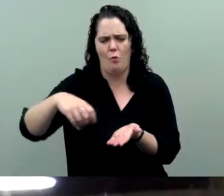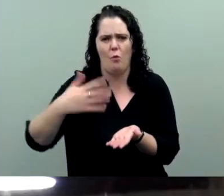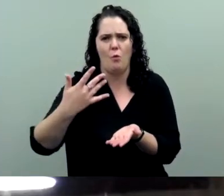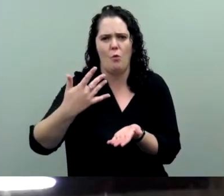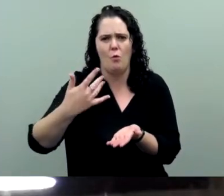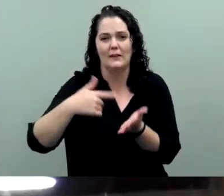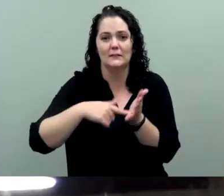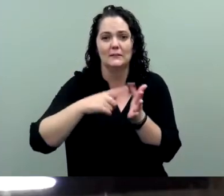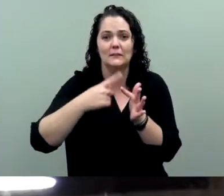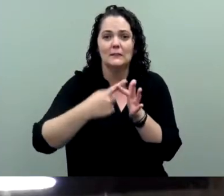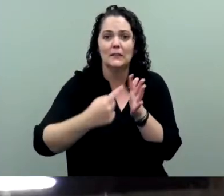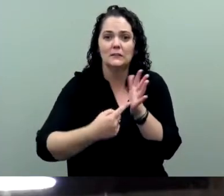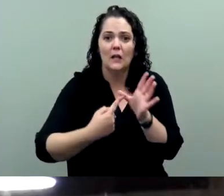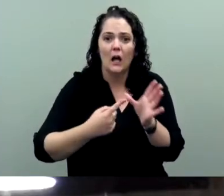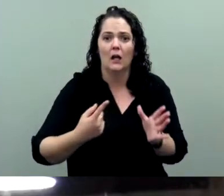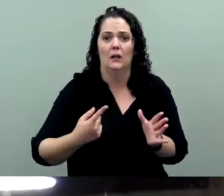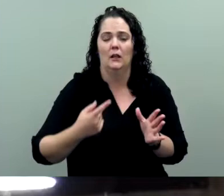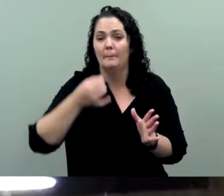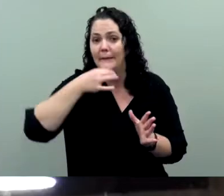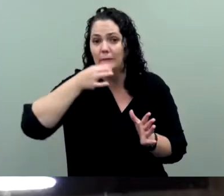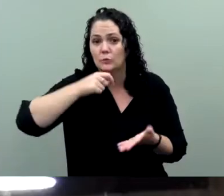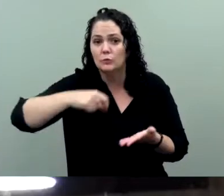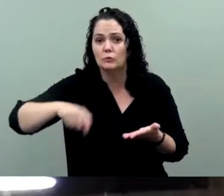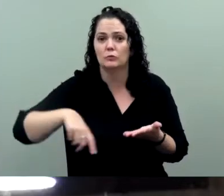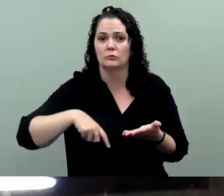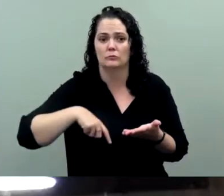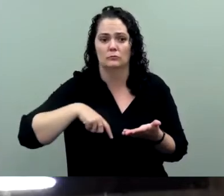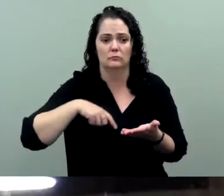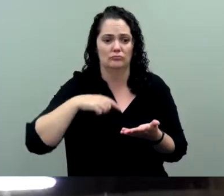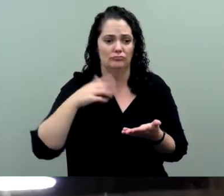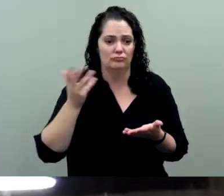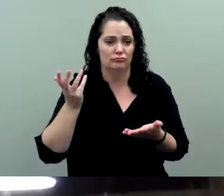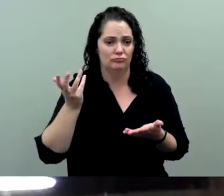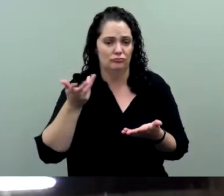have any of those things, I've got some